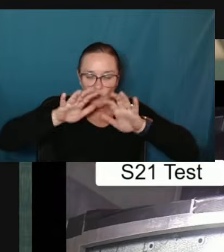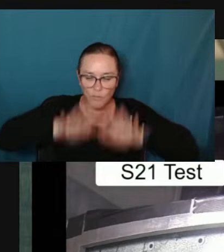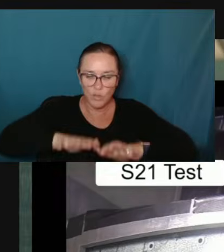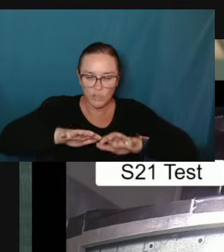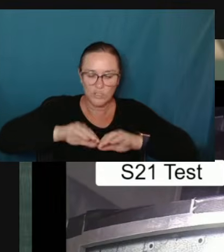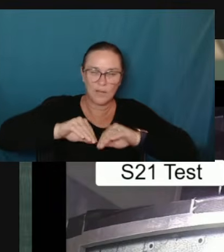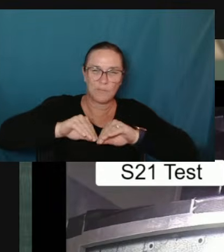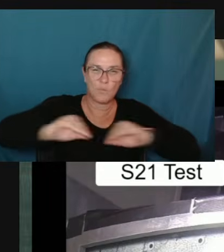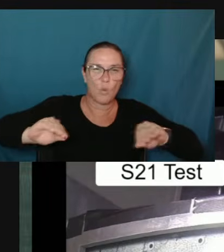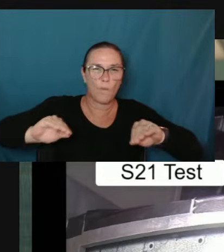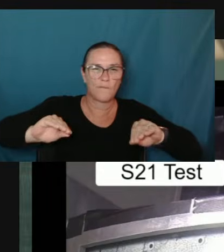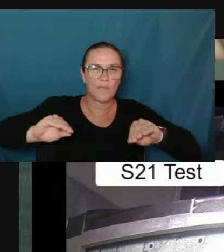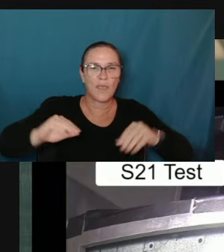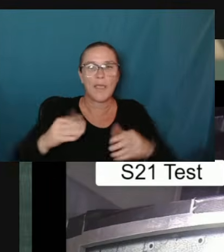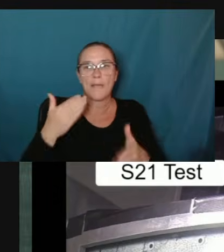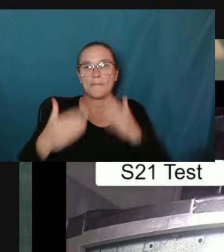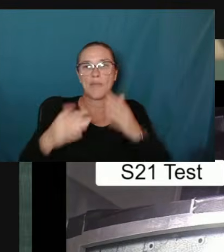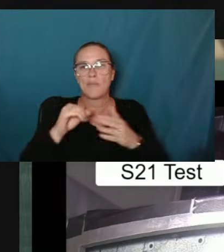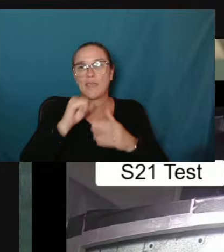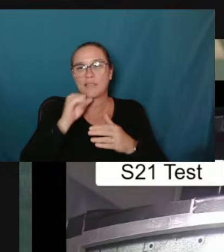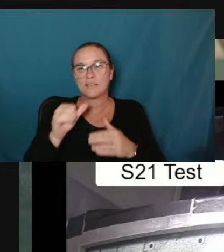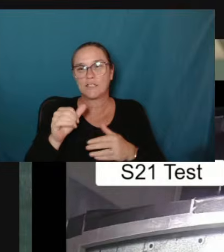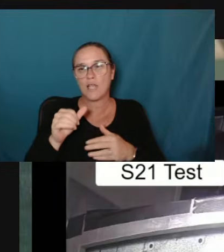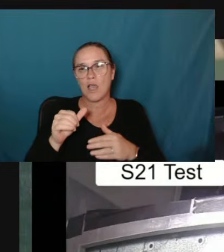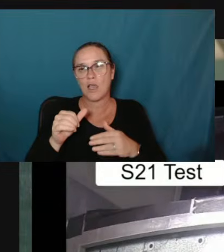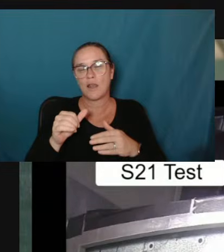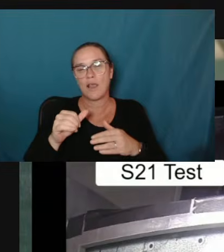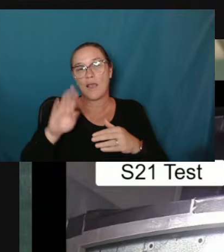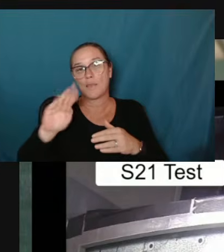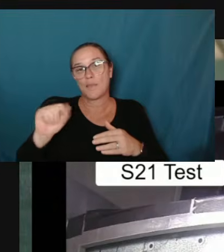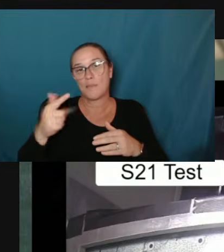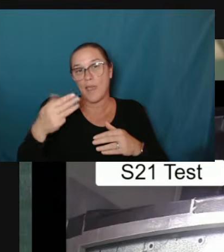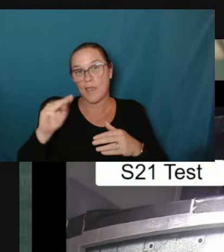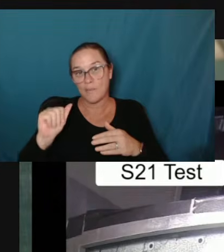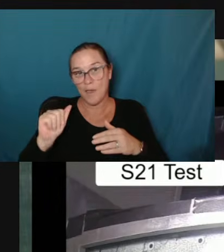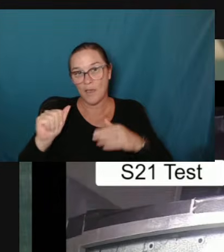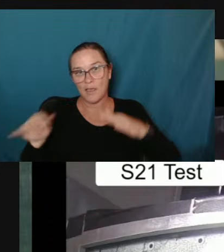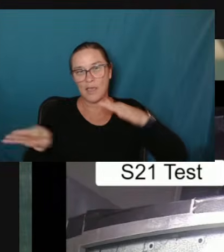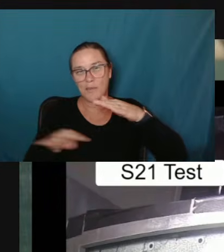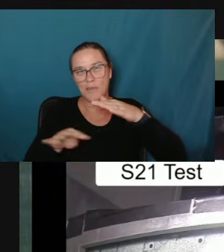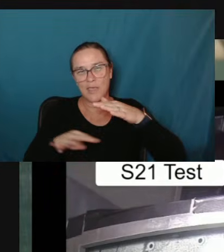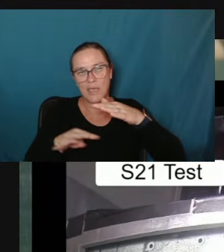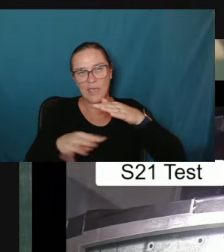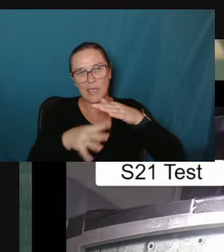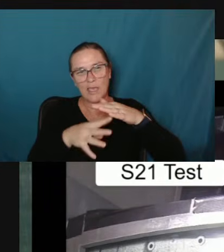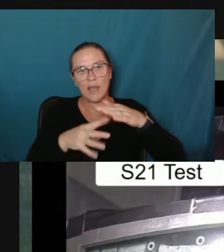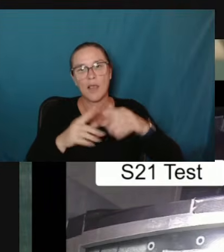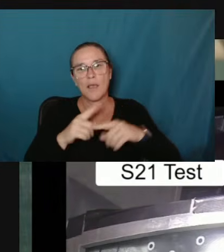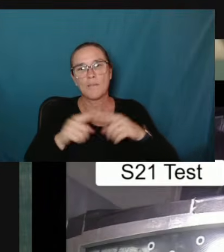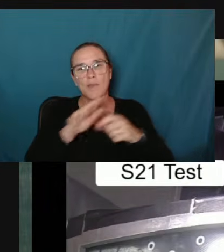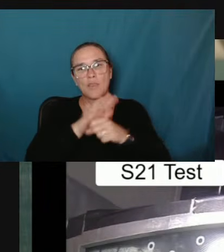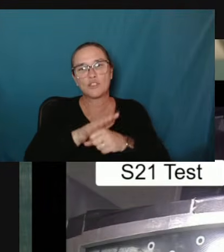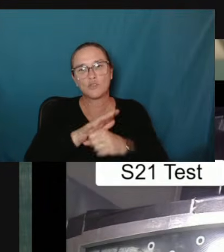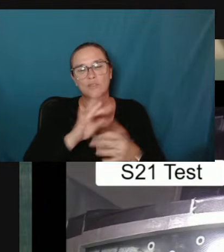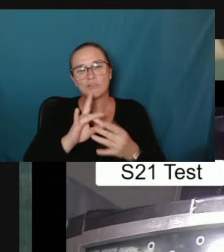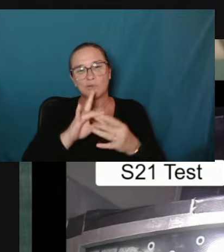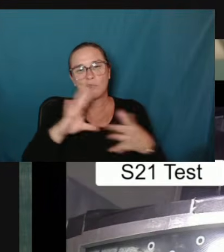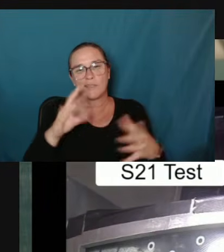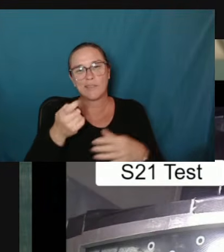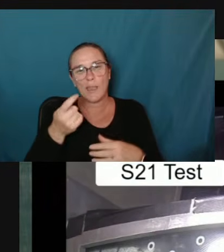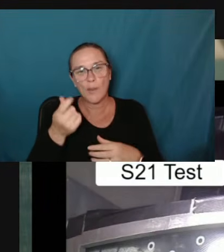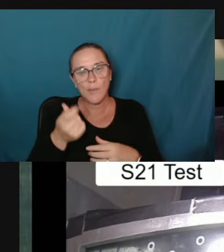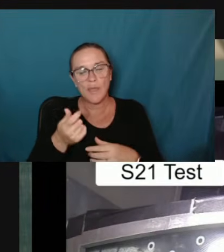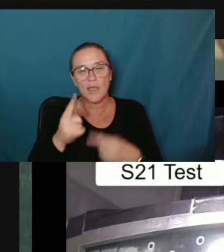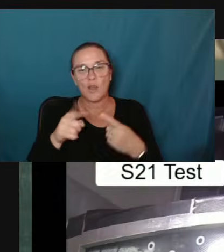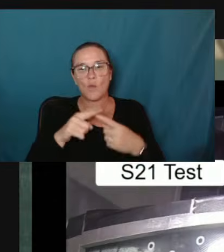maybe it's not necessarily the magma squeezing in so much as the stress is released a little bit as part of the volcano